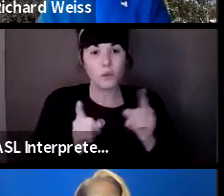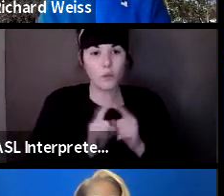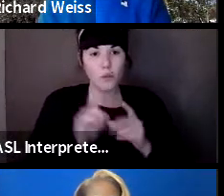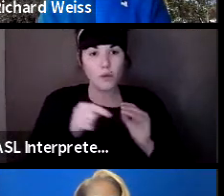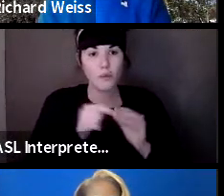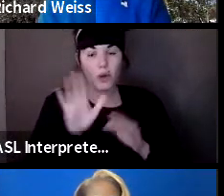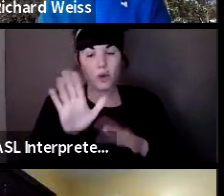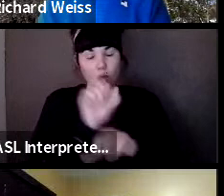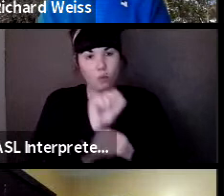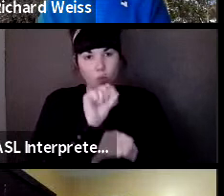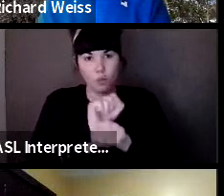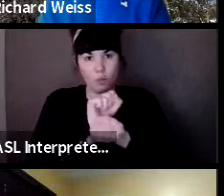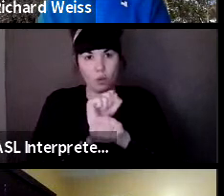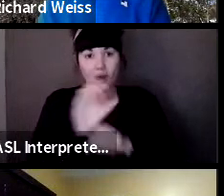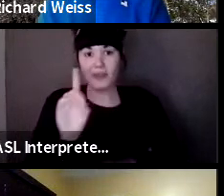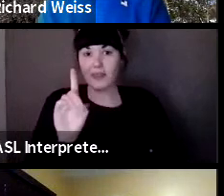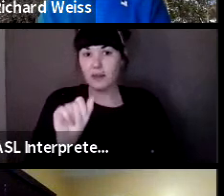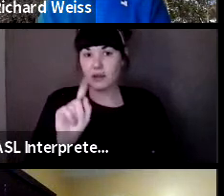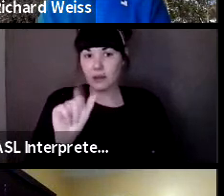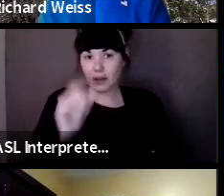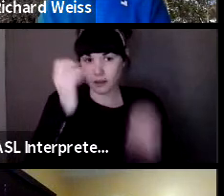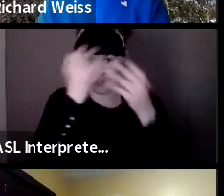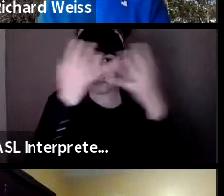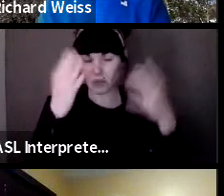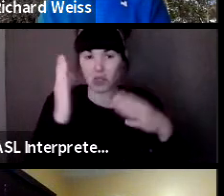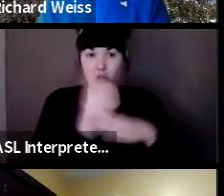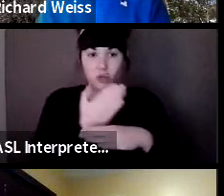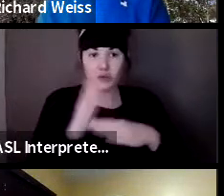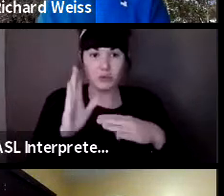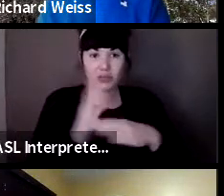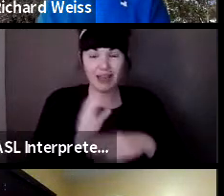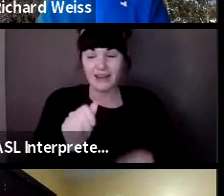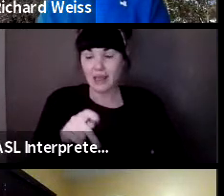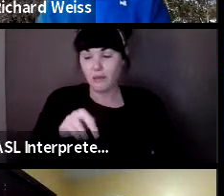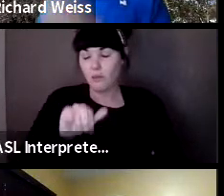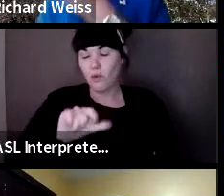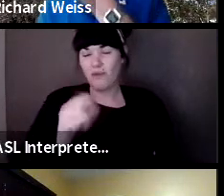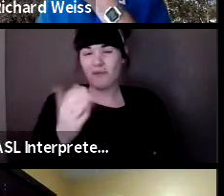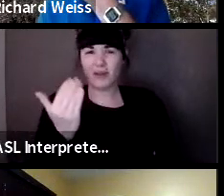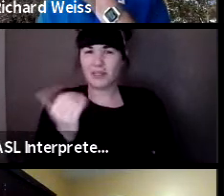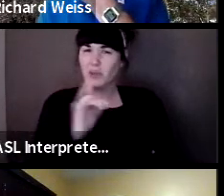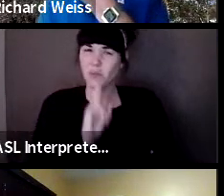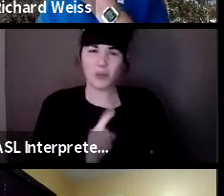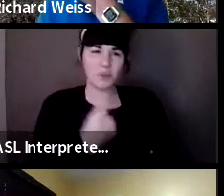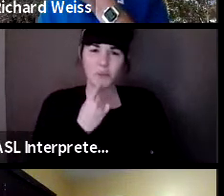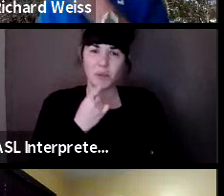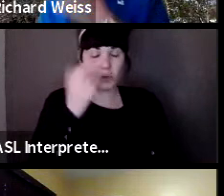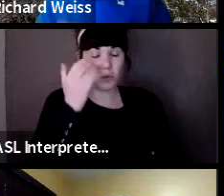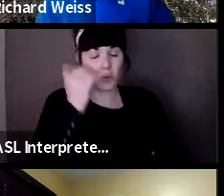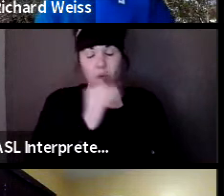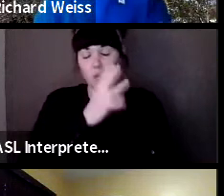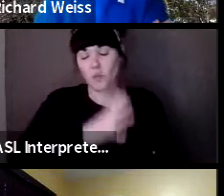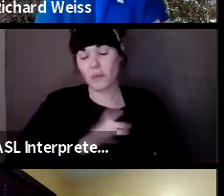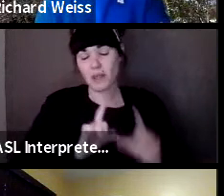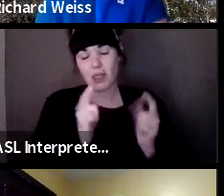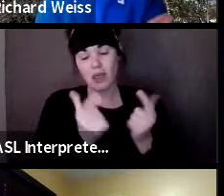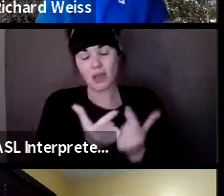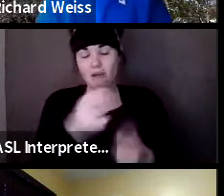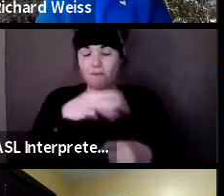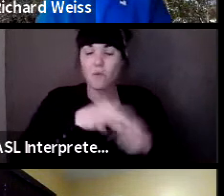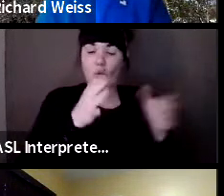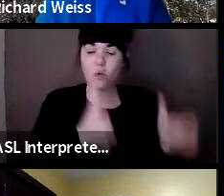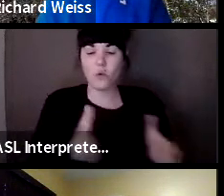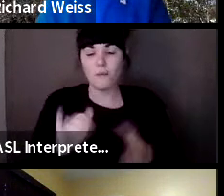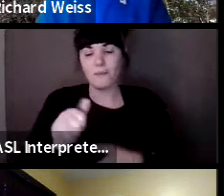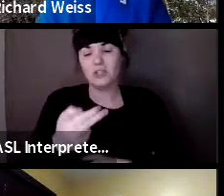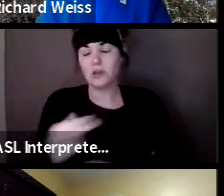that you shared on April 15th was quite dismaying. As you know, the League of Women Voters Michigan and many other groups are working on this